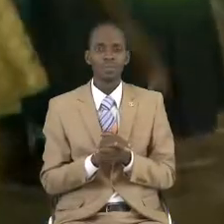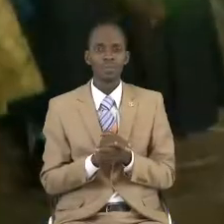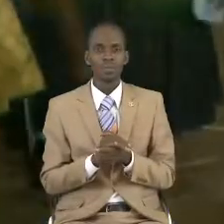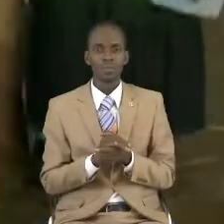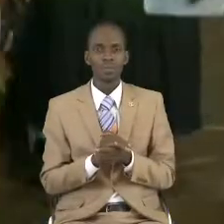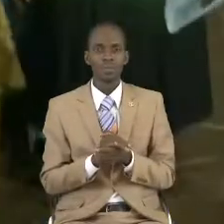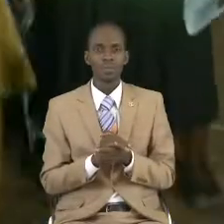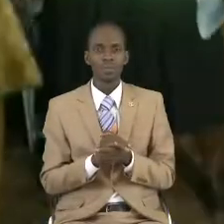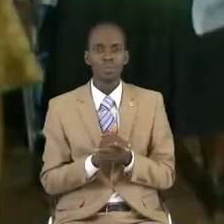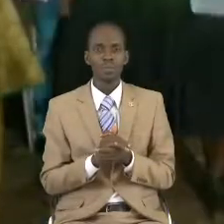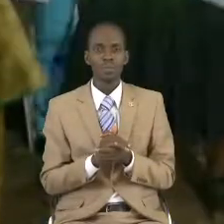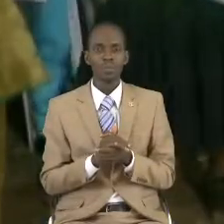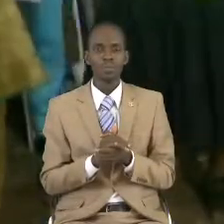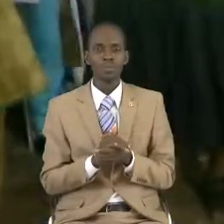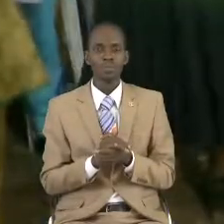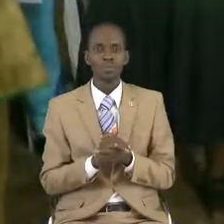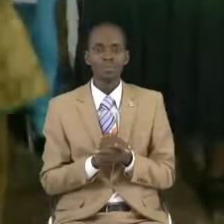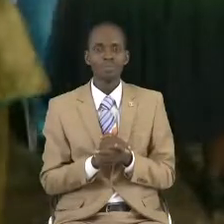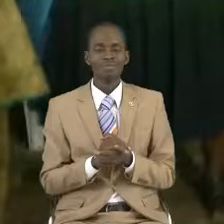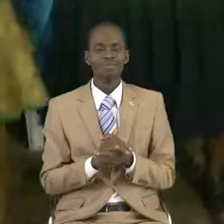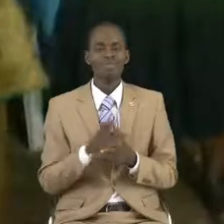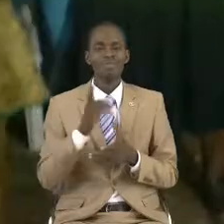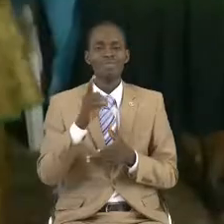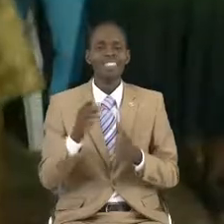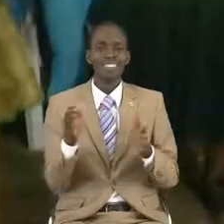your club like you and your local government